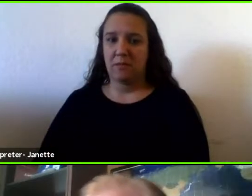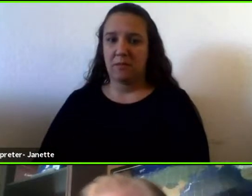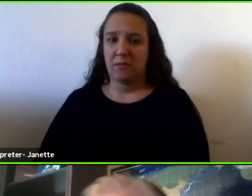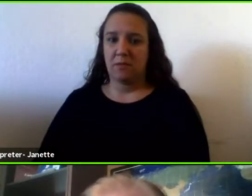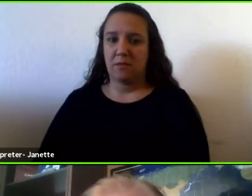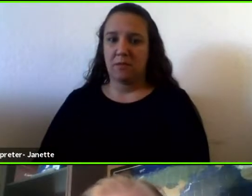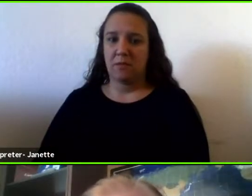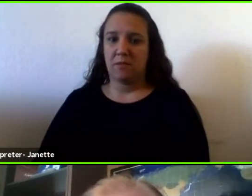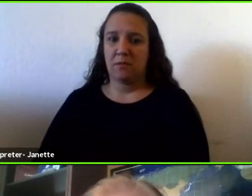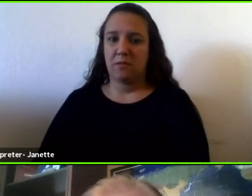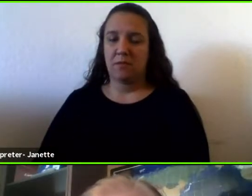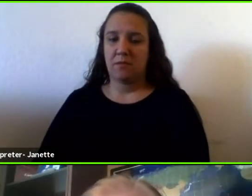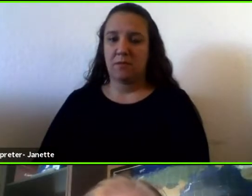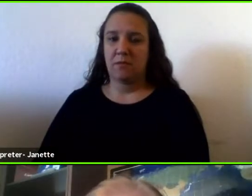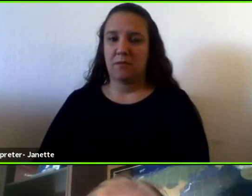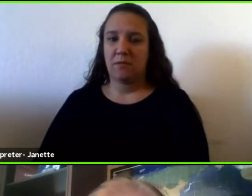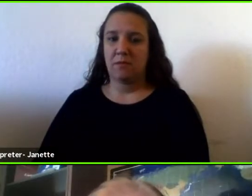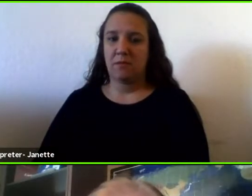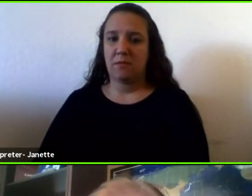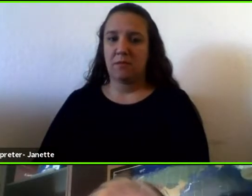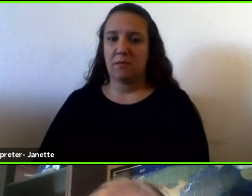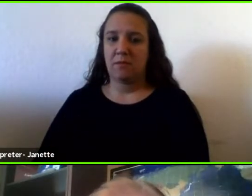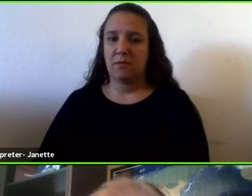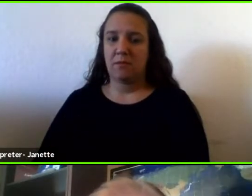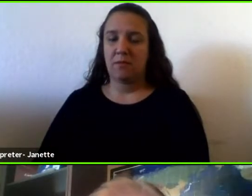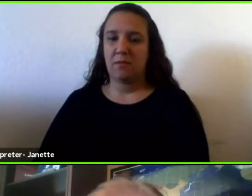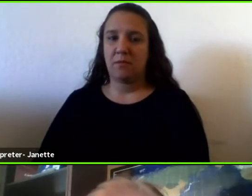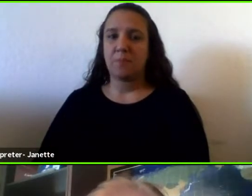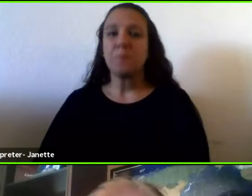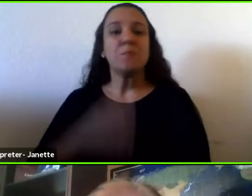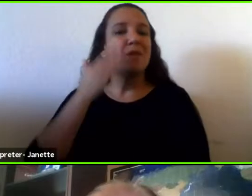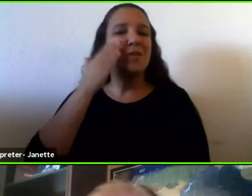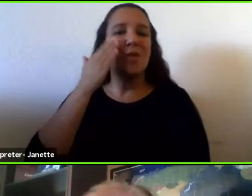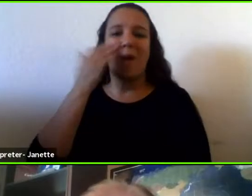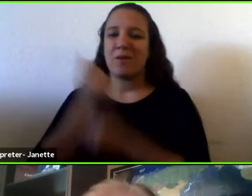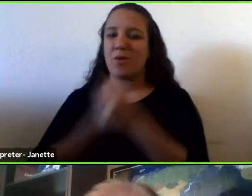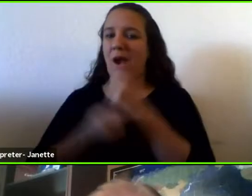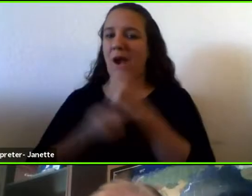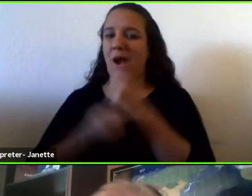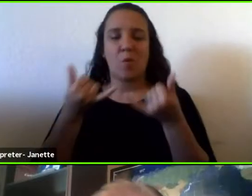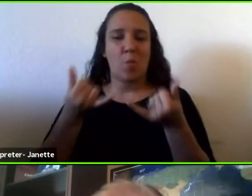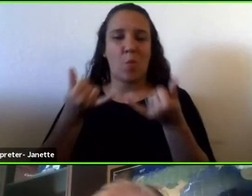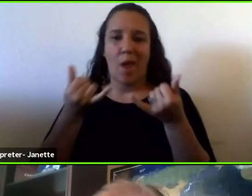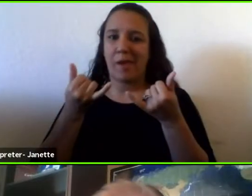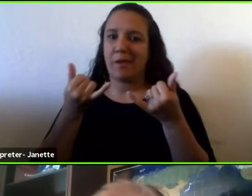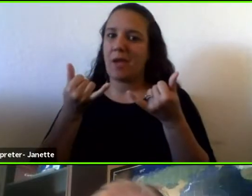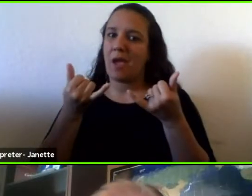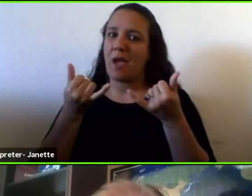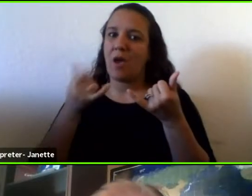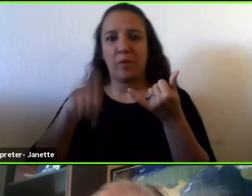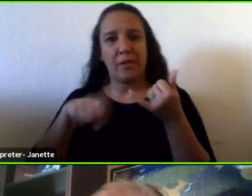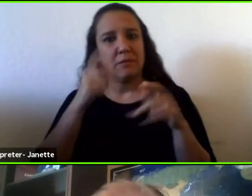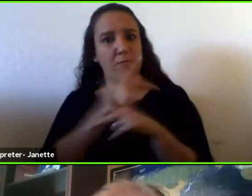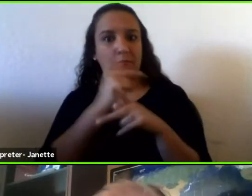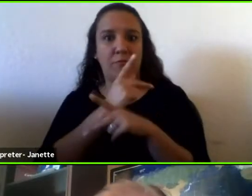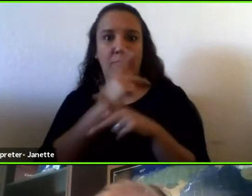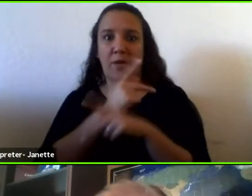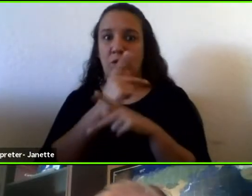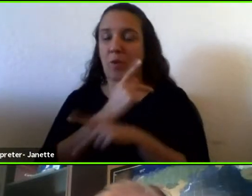website, I know that everybody's out there and they're looking to do something, you know, that's going to work for them. I know people that actually have built a website using